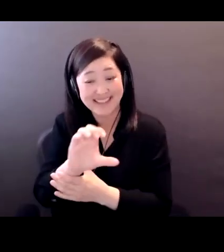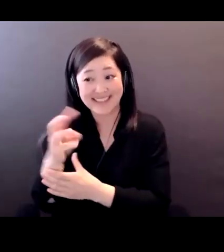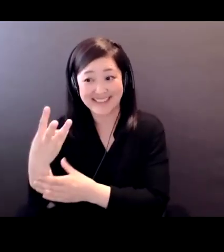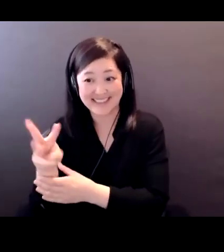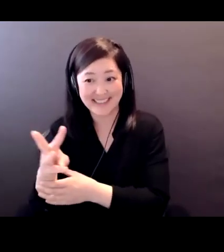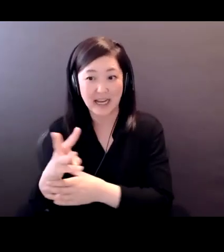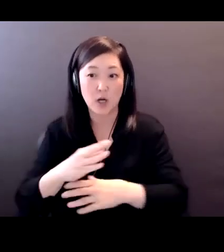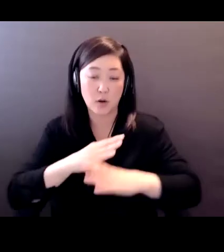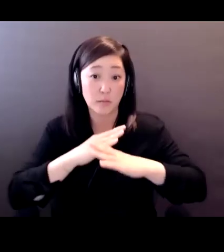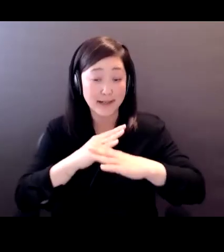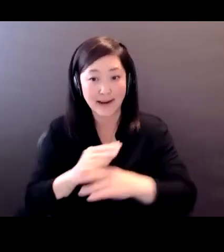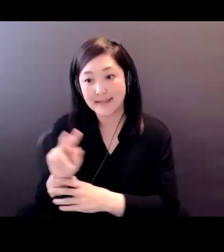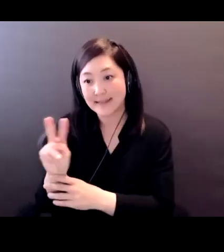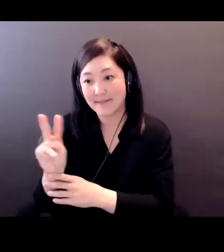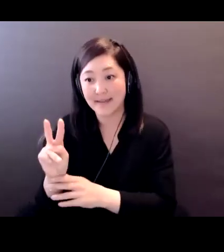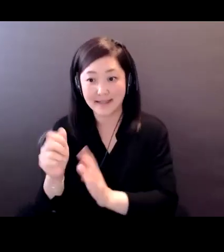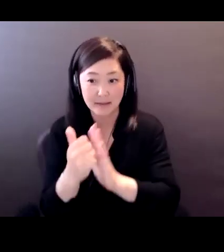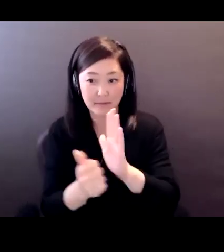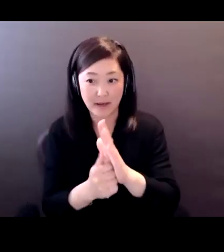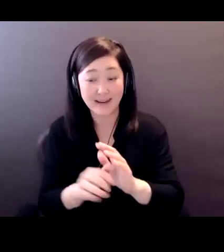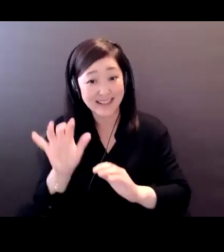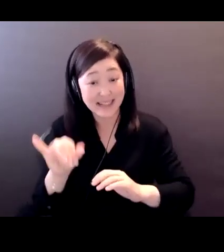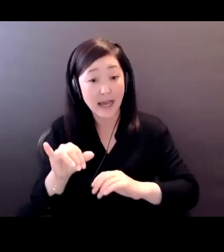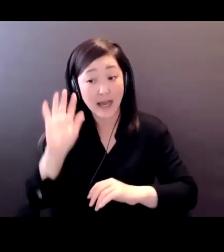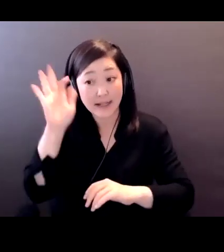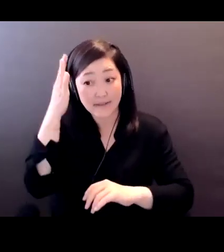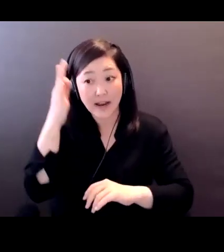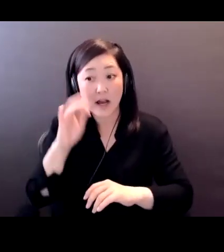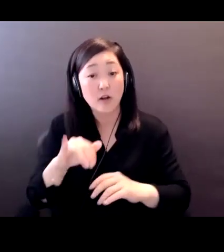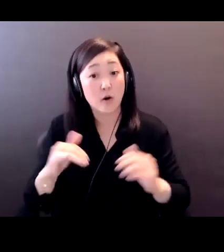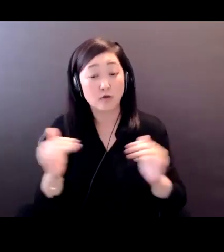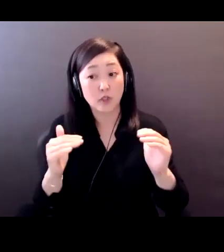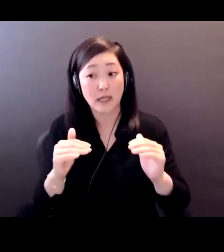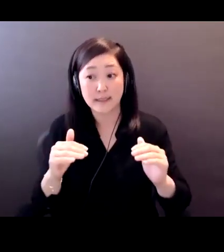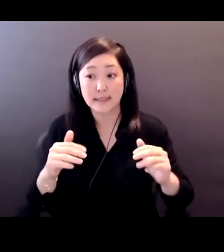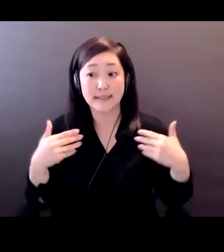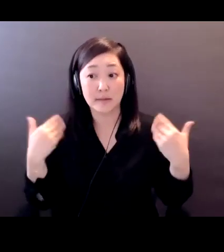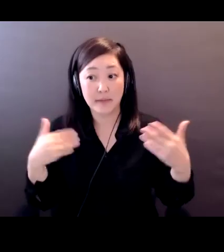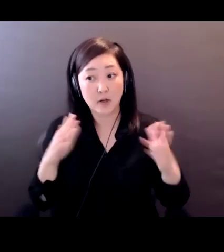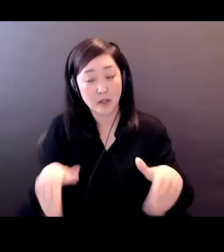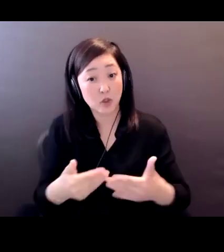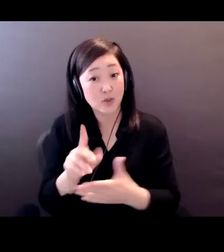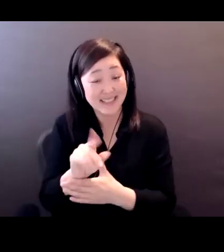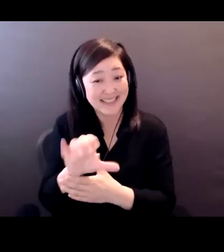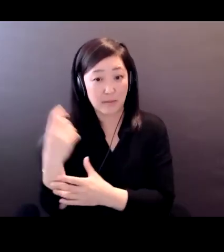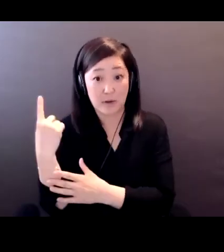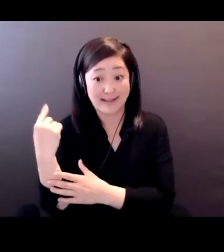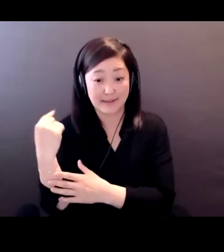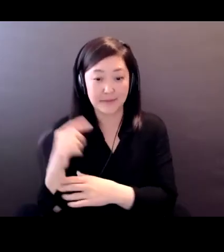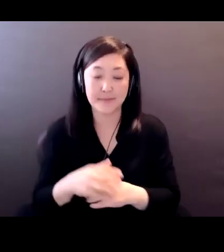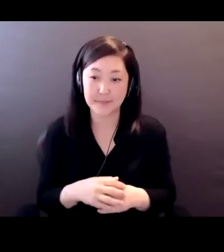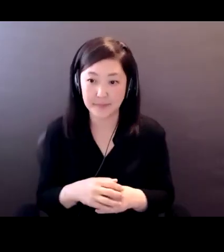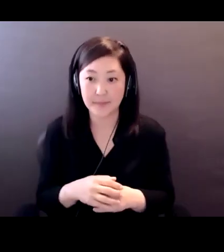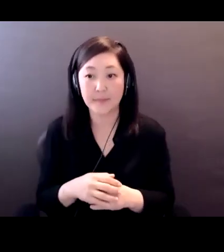Protecting Victims Act, which the Federal Justice Minister introduced in December of last year. So the